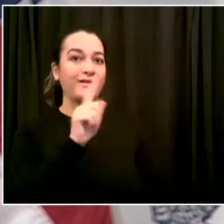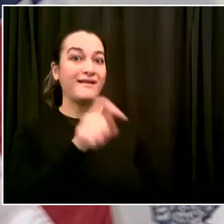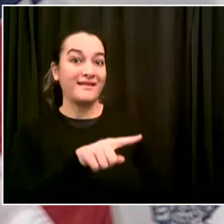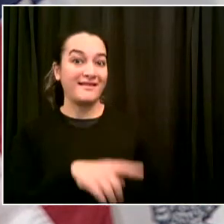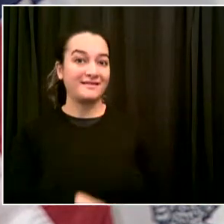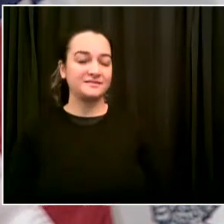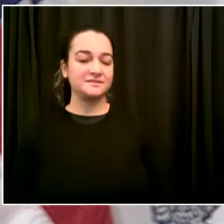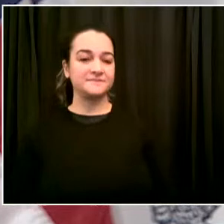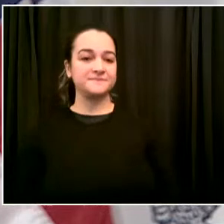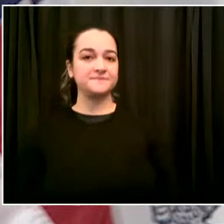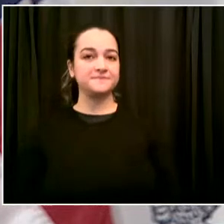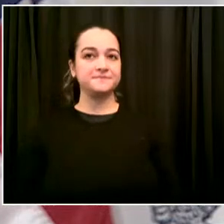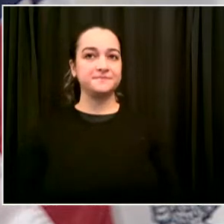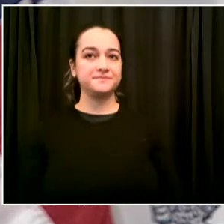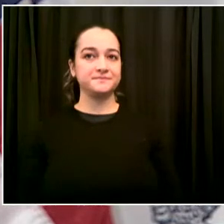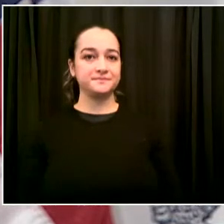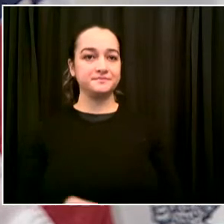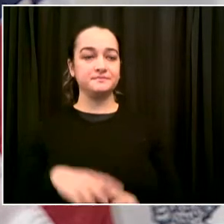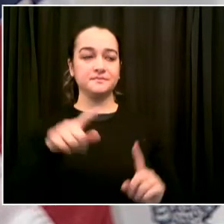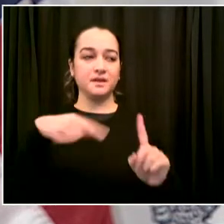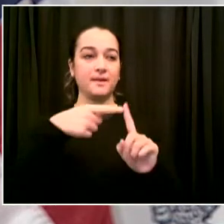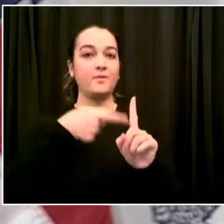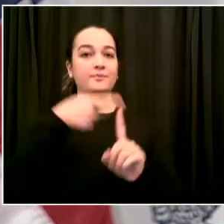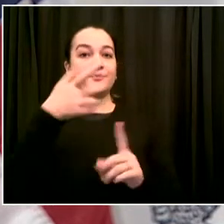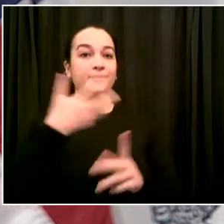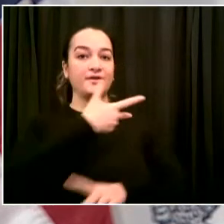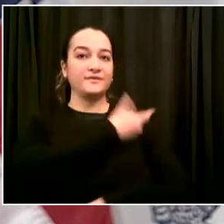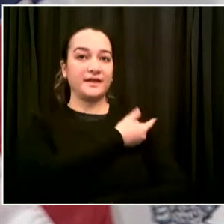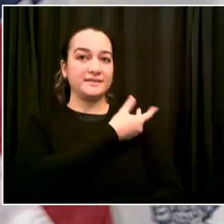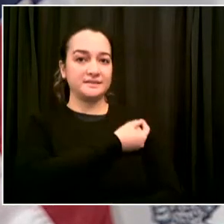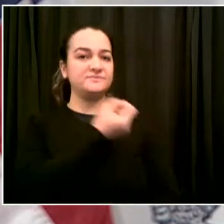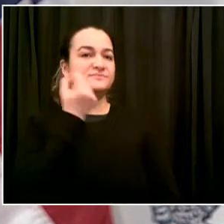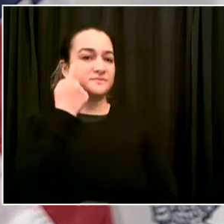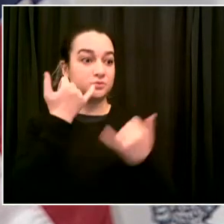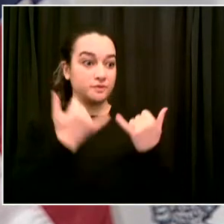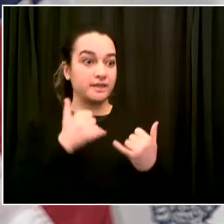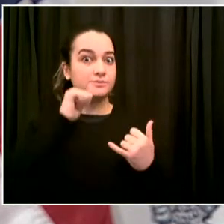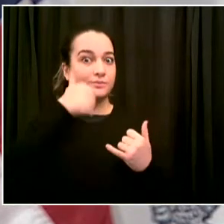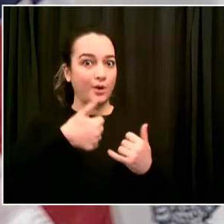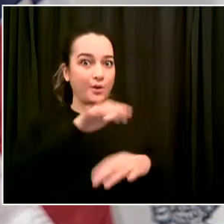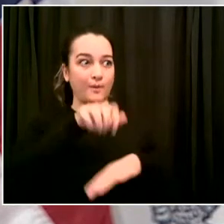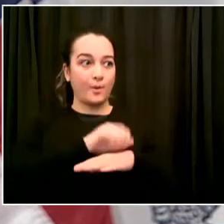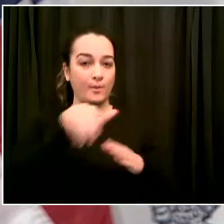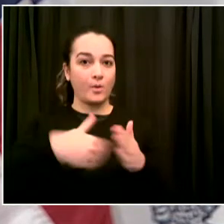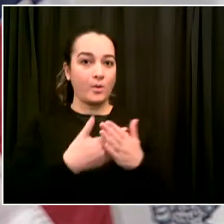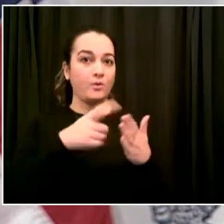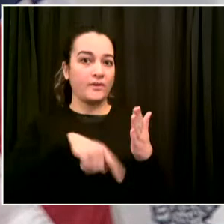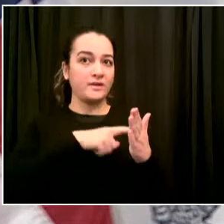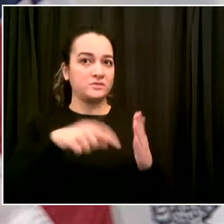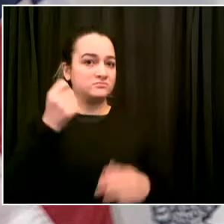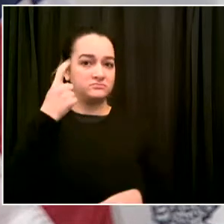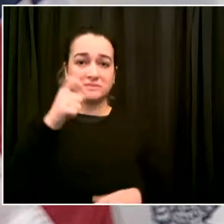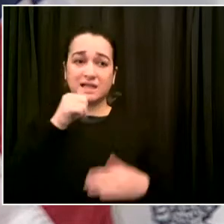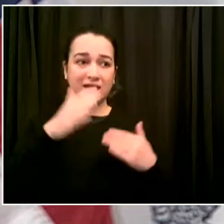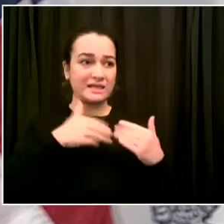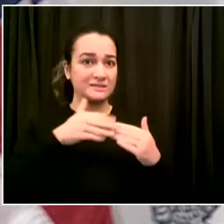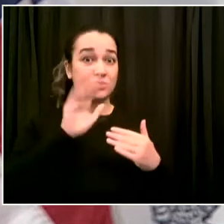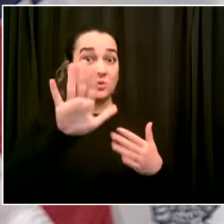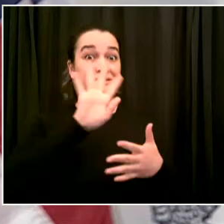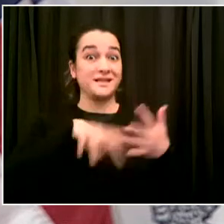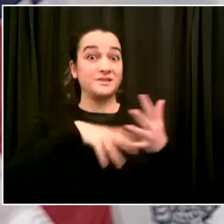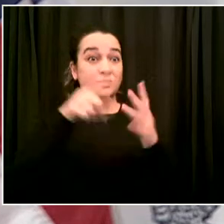vaccination sites. What, if any, plan does the city have for